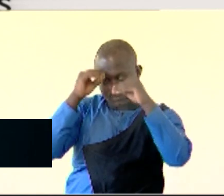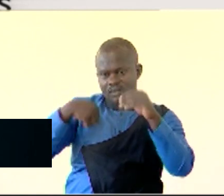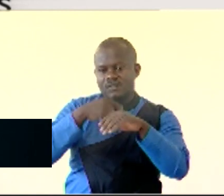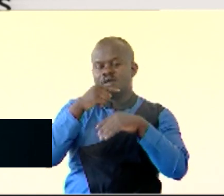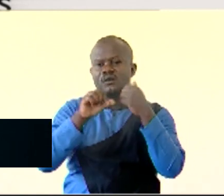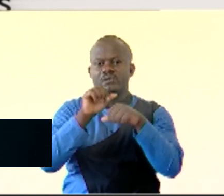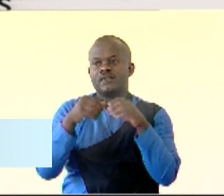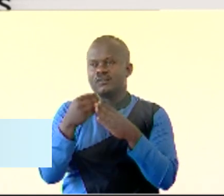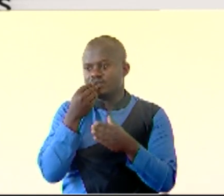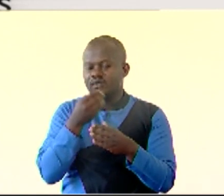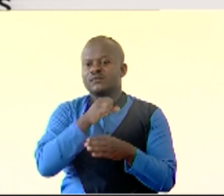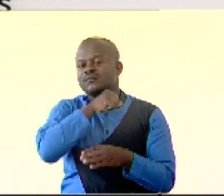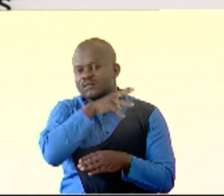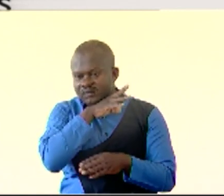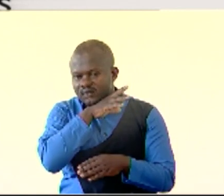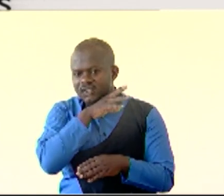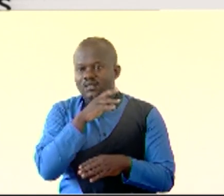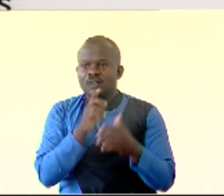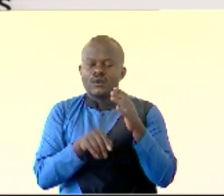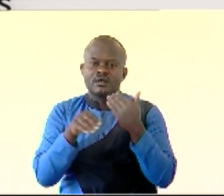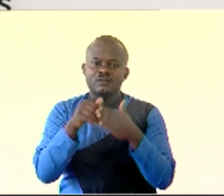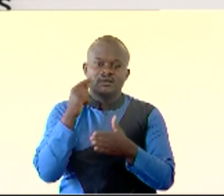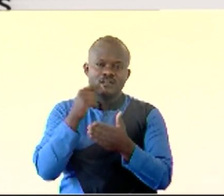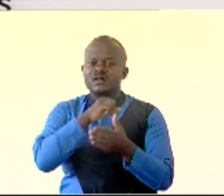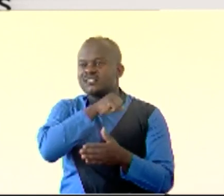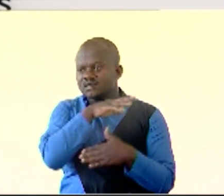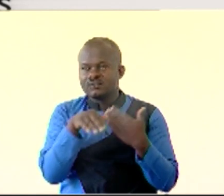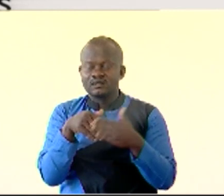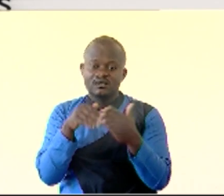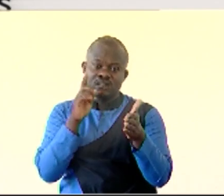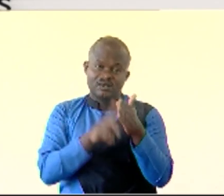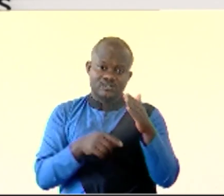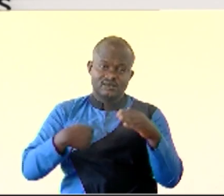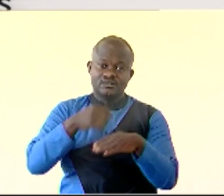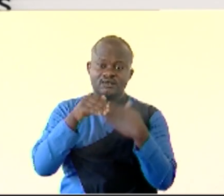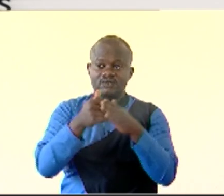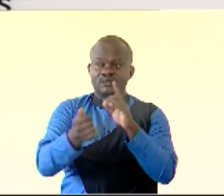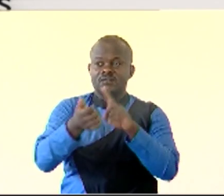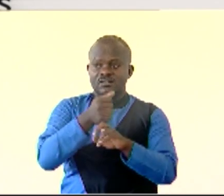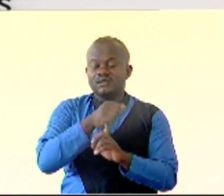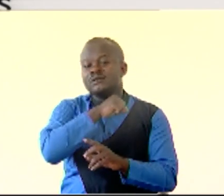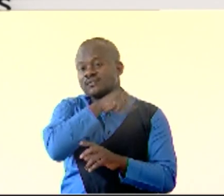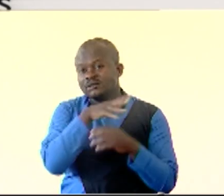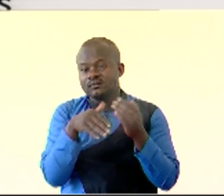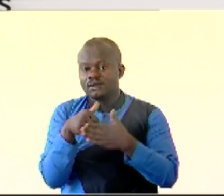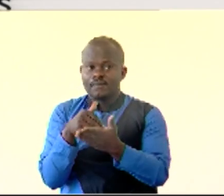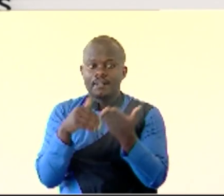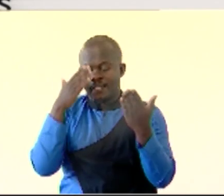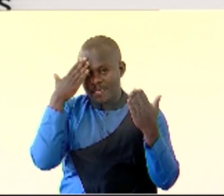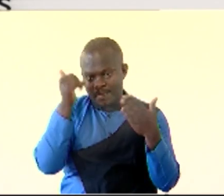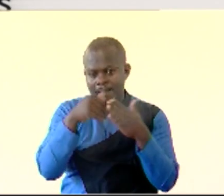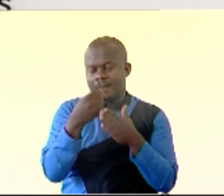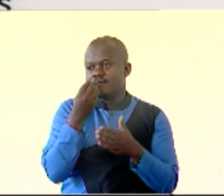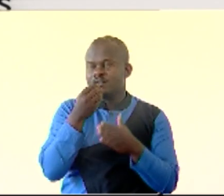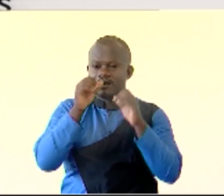food that is contaminated, water that is being contaminated. What happens once you take food that has been contaminated? Because the food can